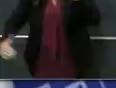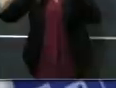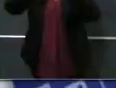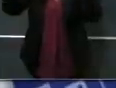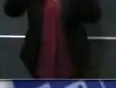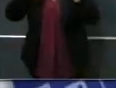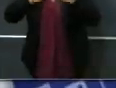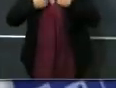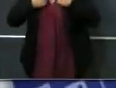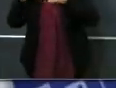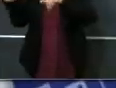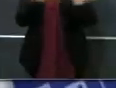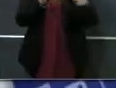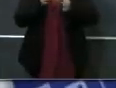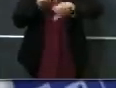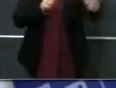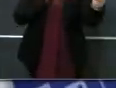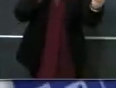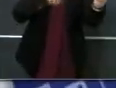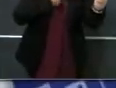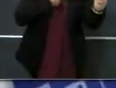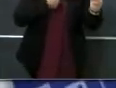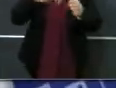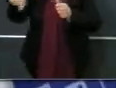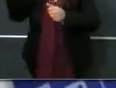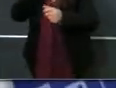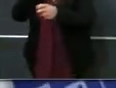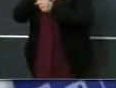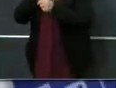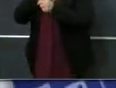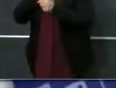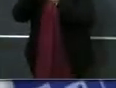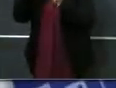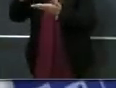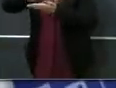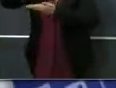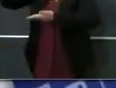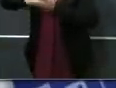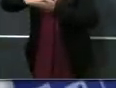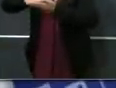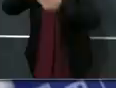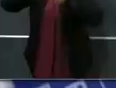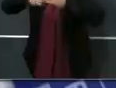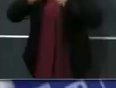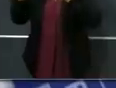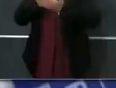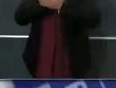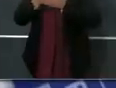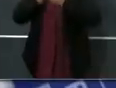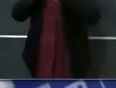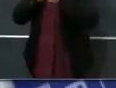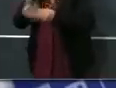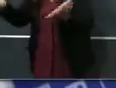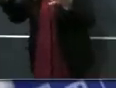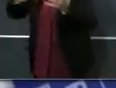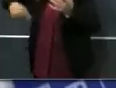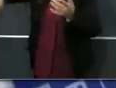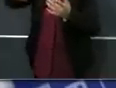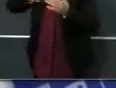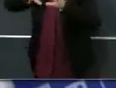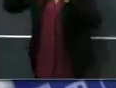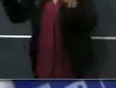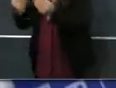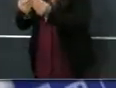70,000 California students who will receive laptops, Chromebooks, and tablets starting this week. That means hundreds